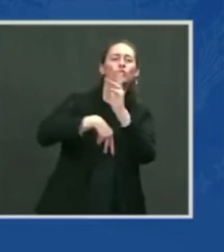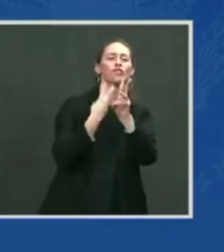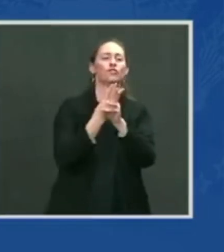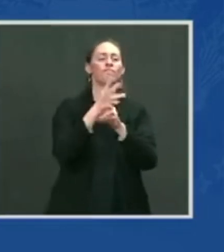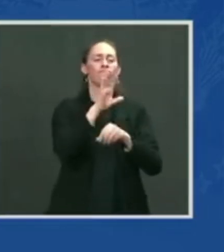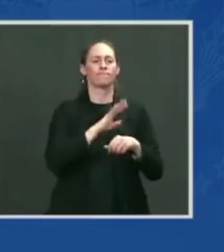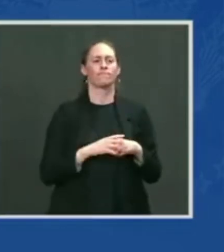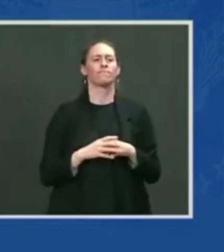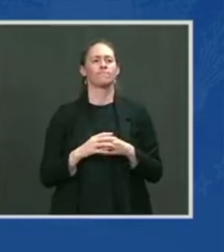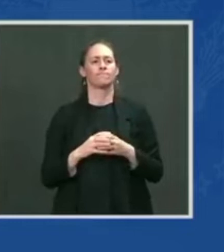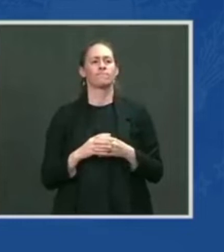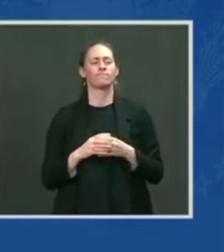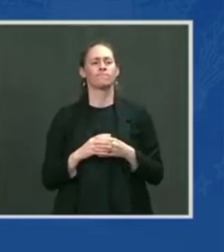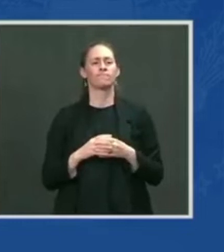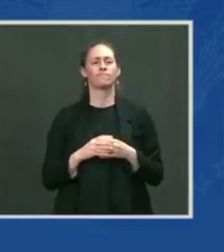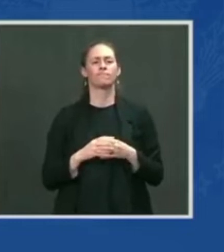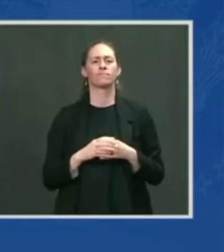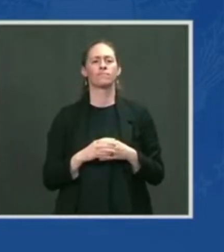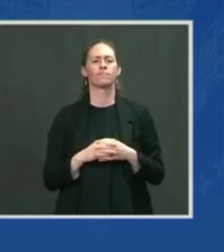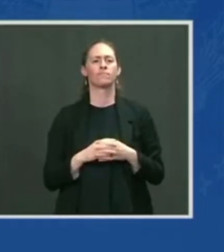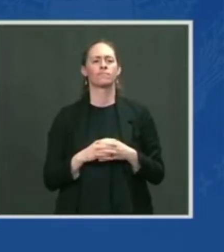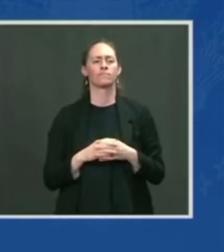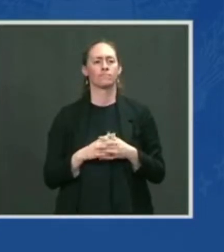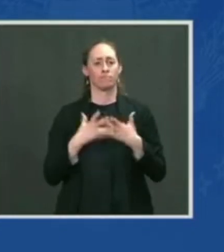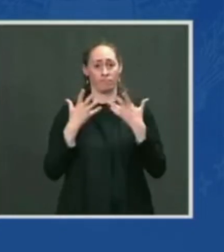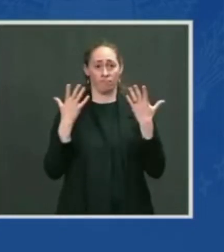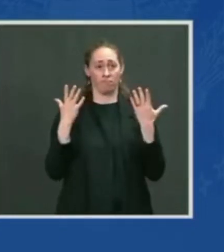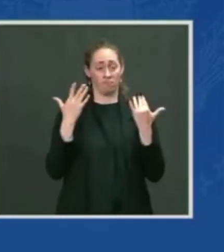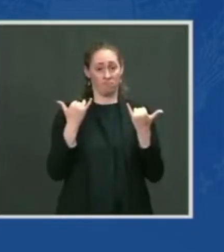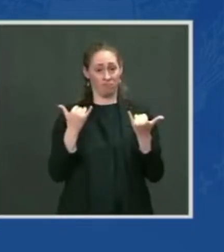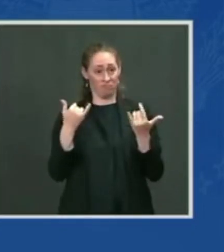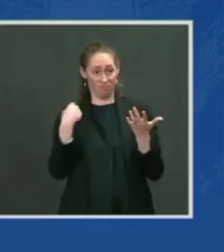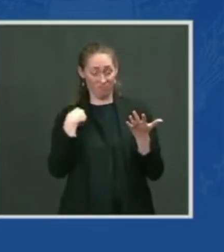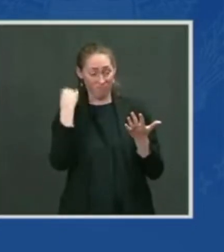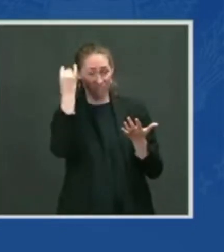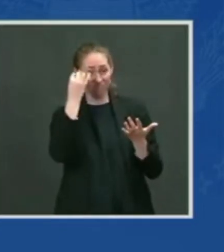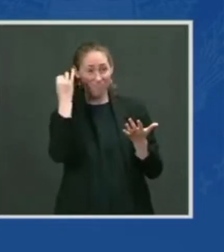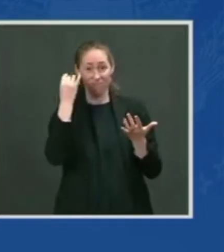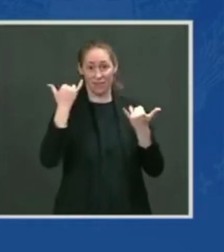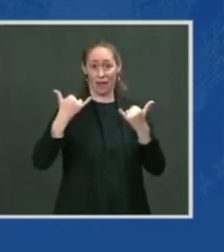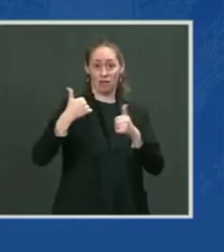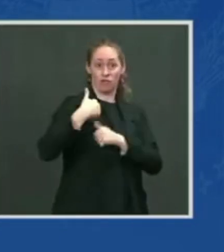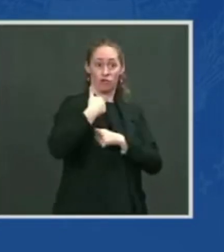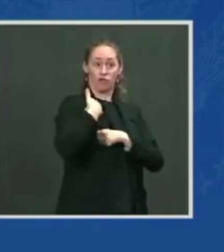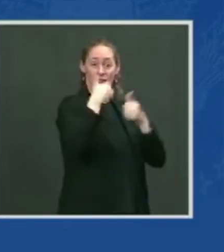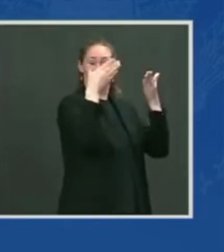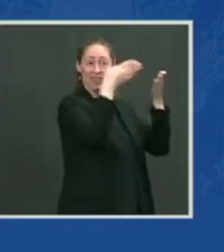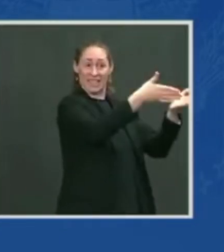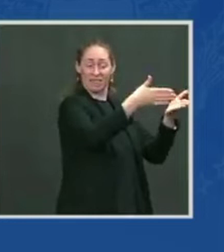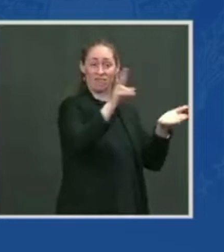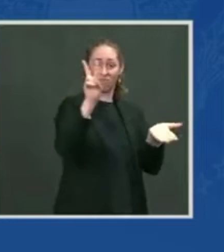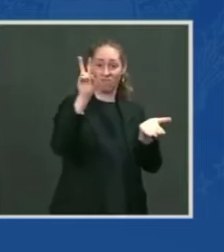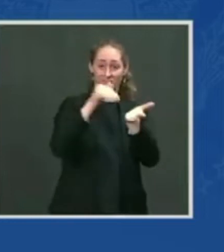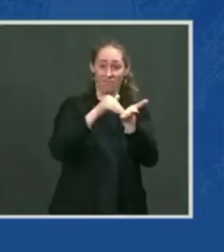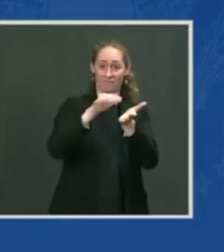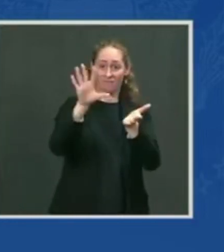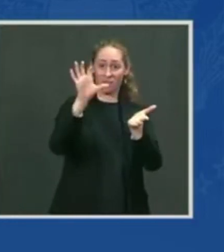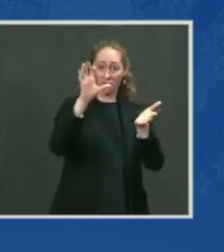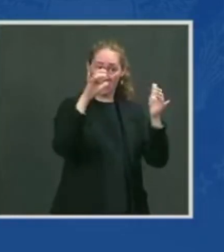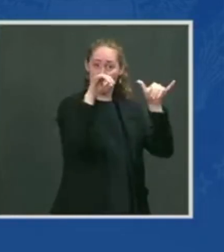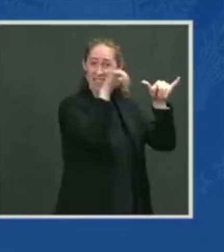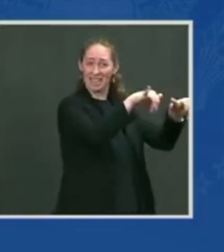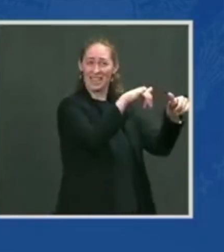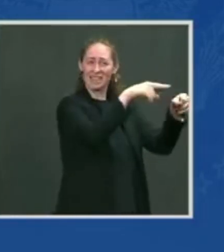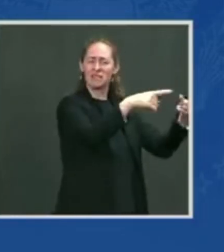grounded and concentrated in just one country at a cost of billions each year makes little sense to me and to our